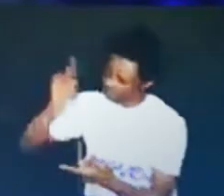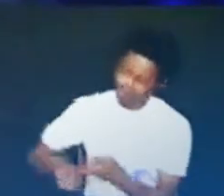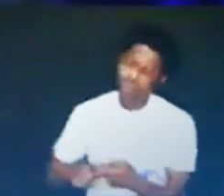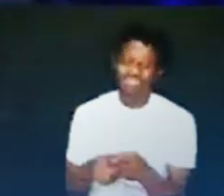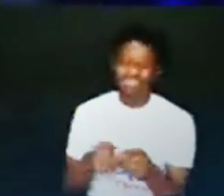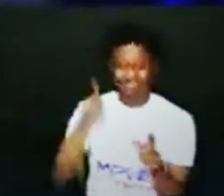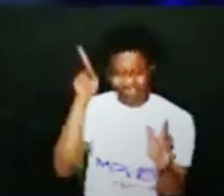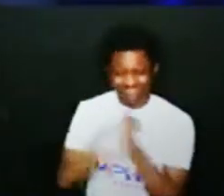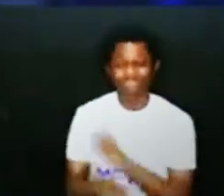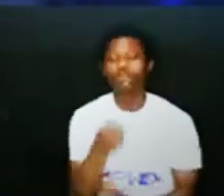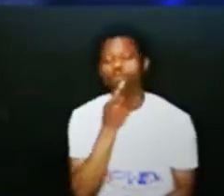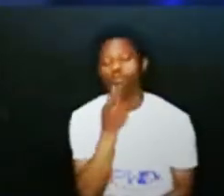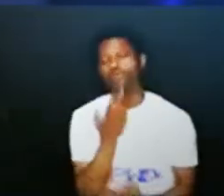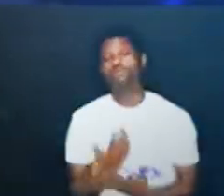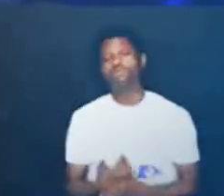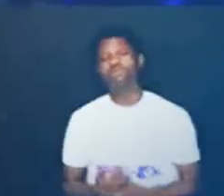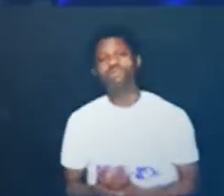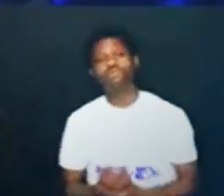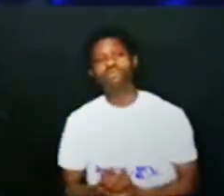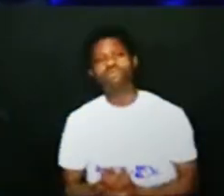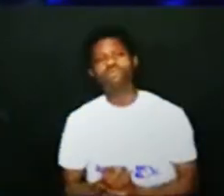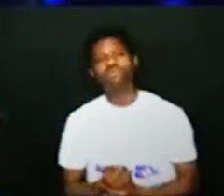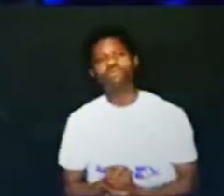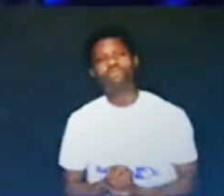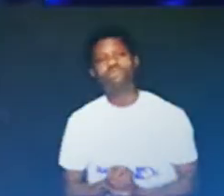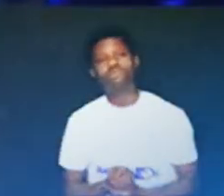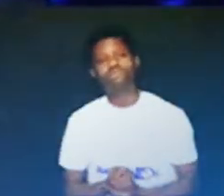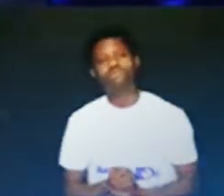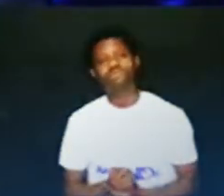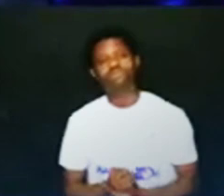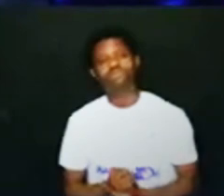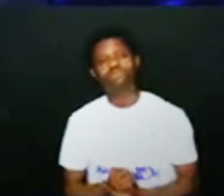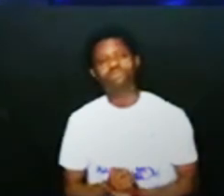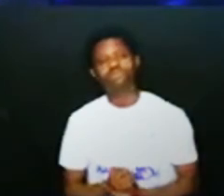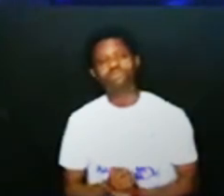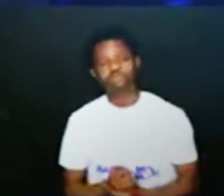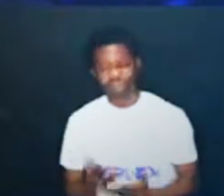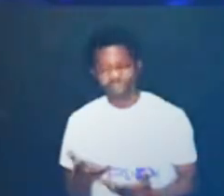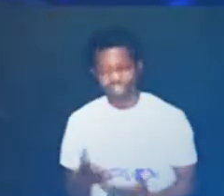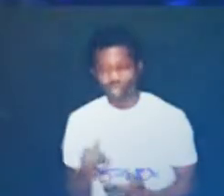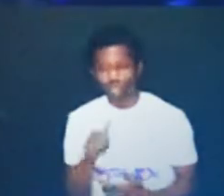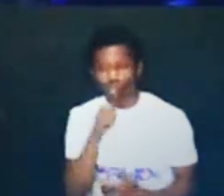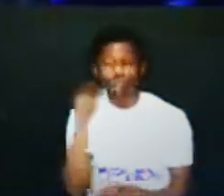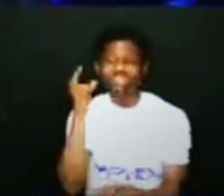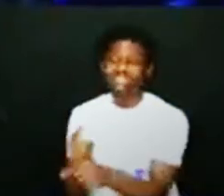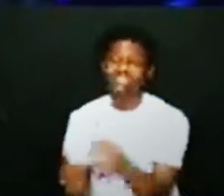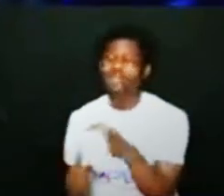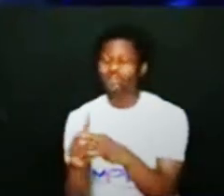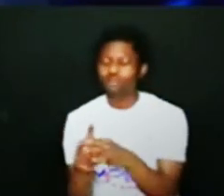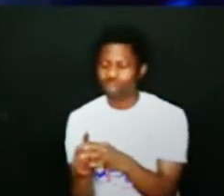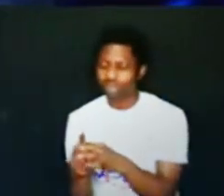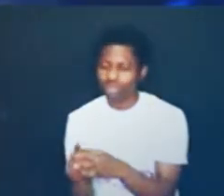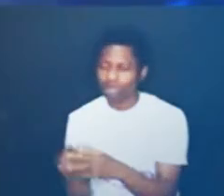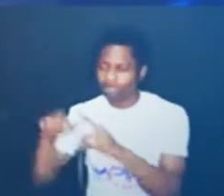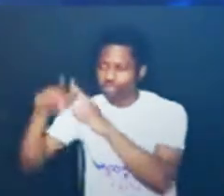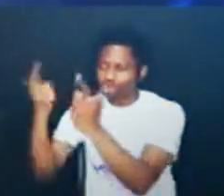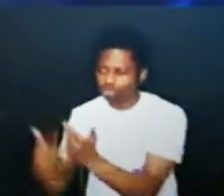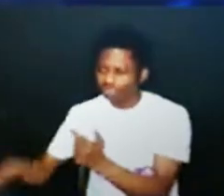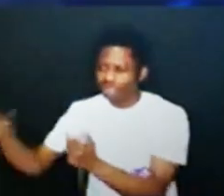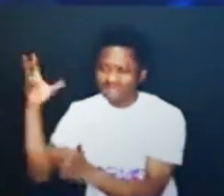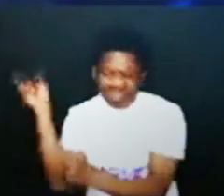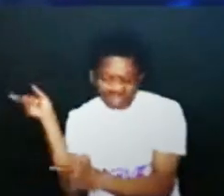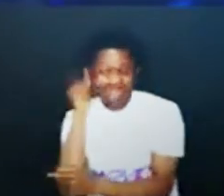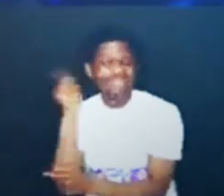this man. And I'm saying that it didn't just occur. They have built that kind of